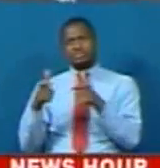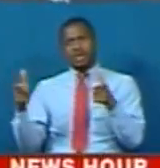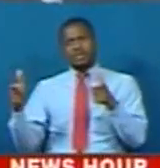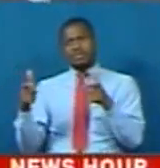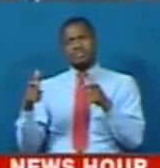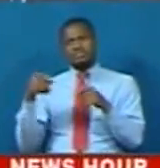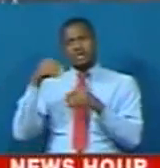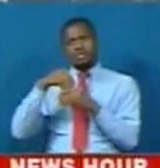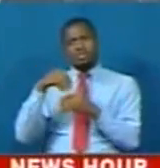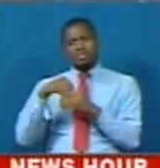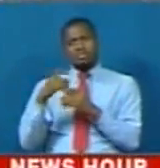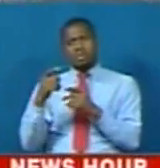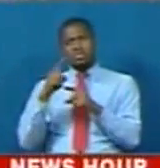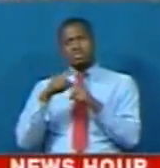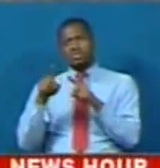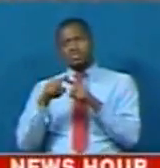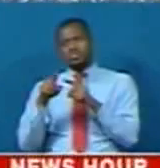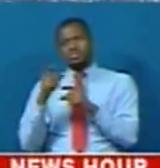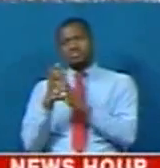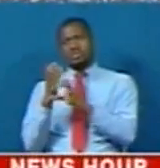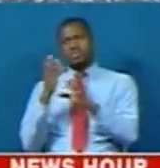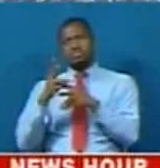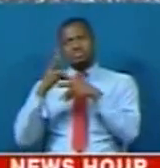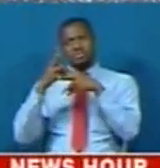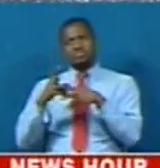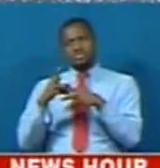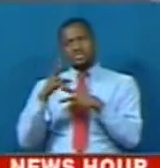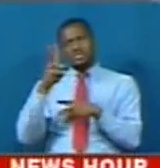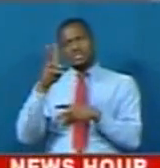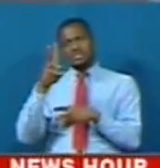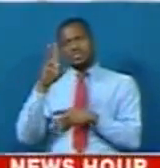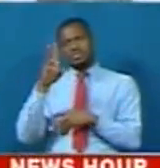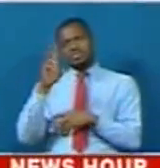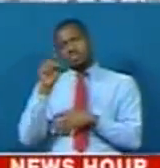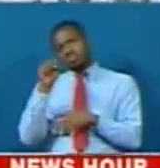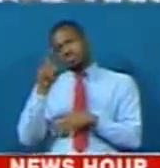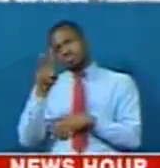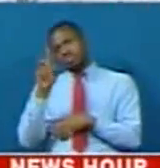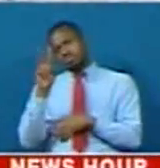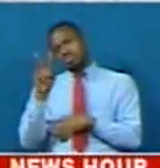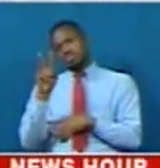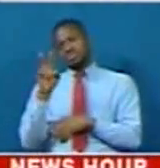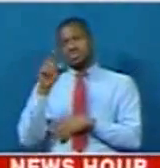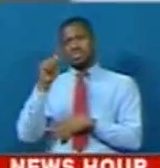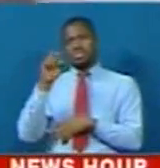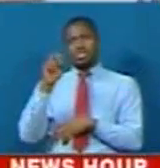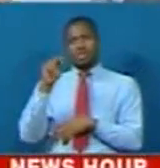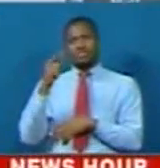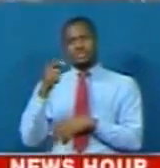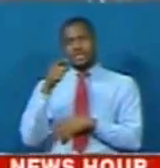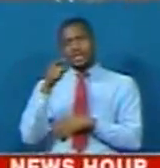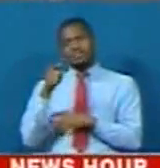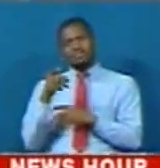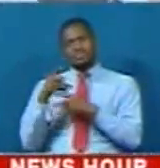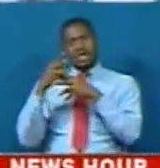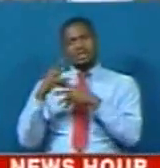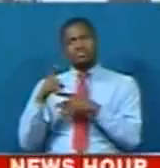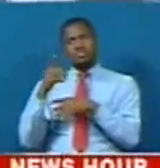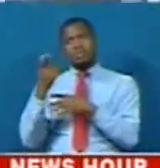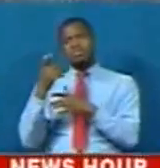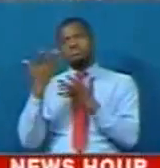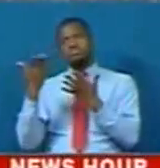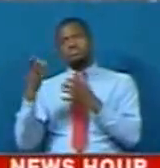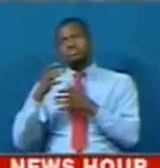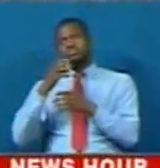spacious car-like interior and a gross vehicle weight of 6 tons and 7.2 tons. The turning radius and